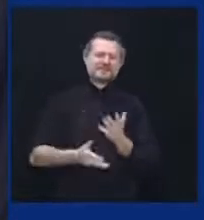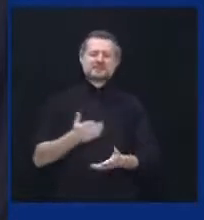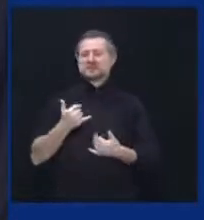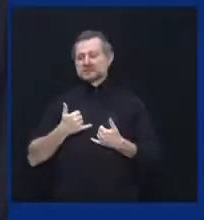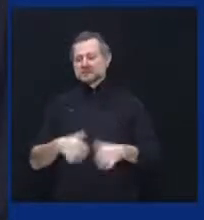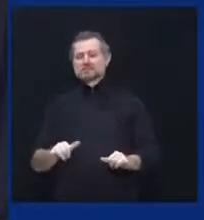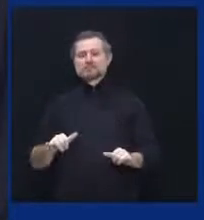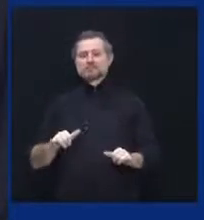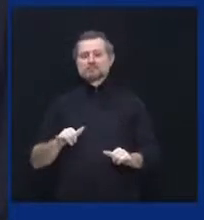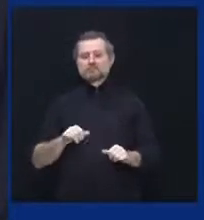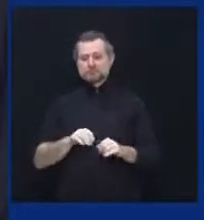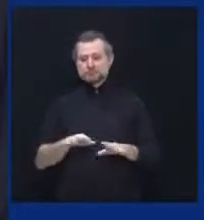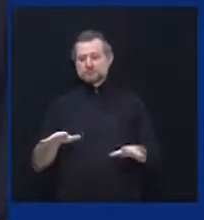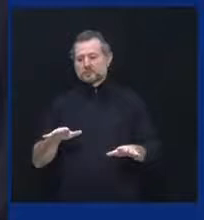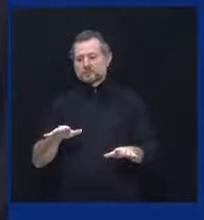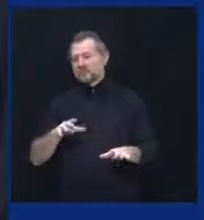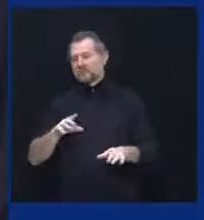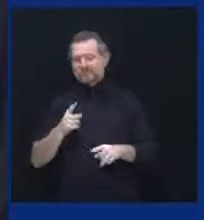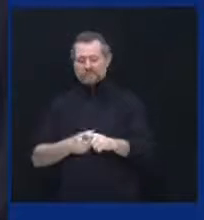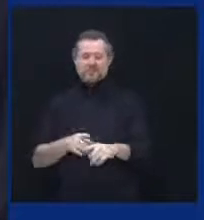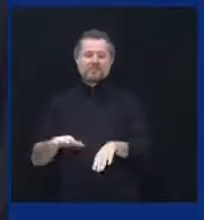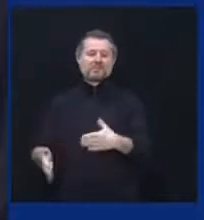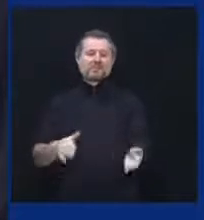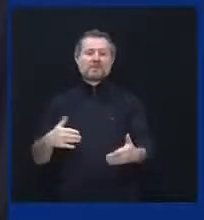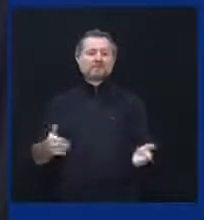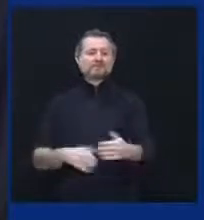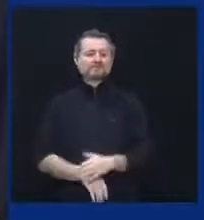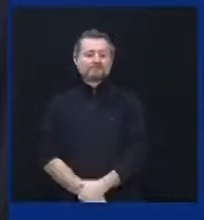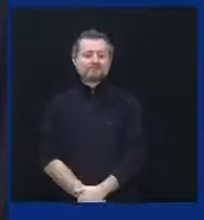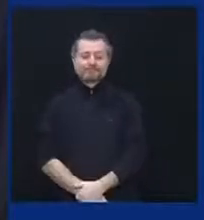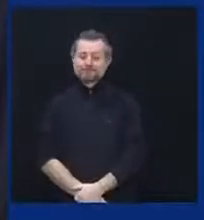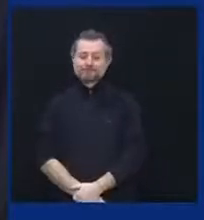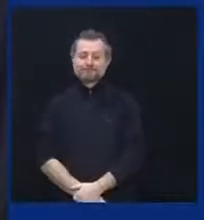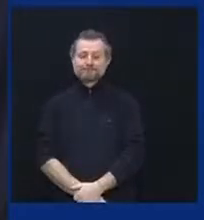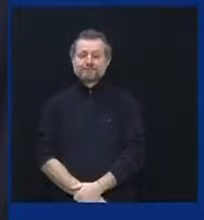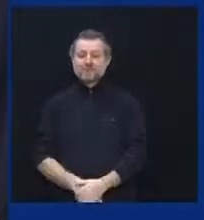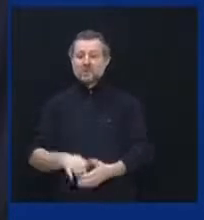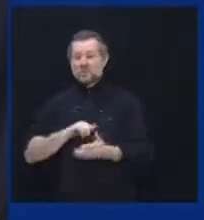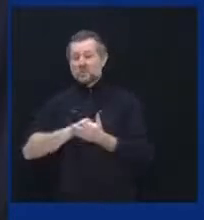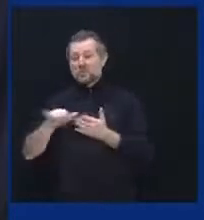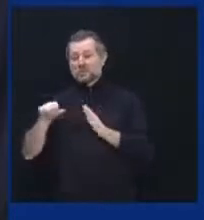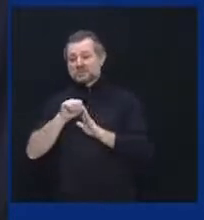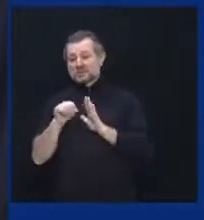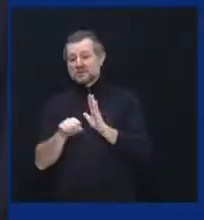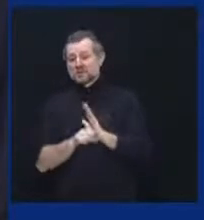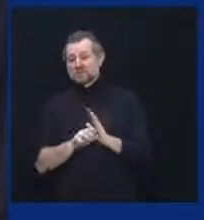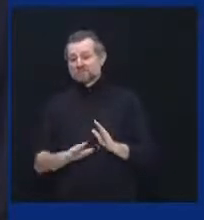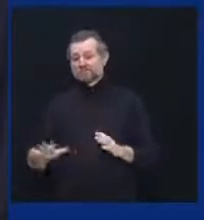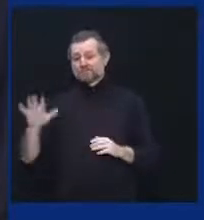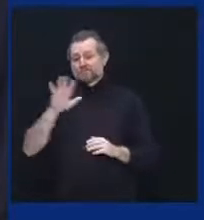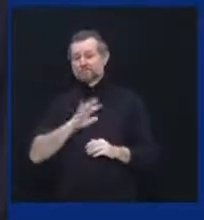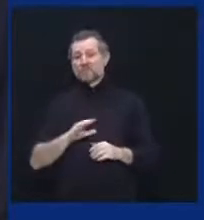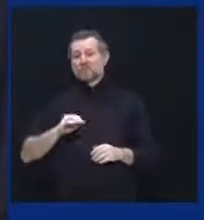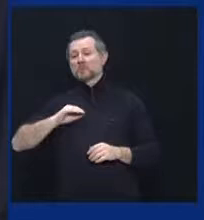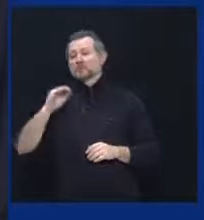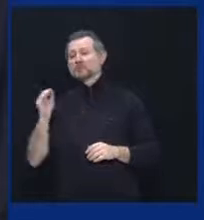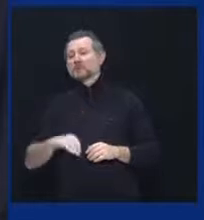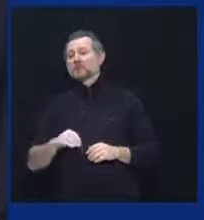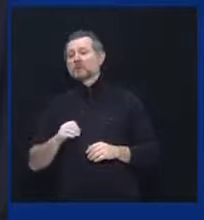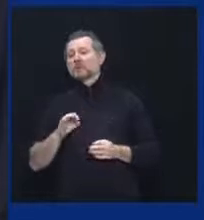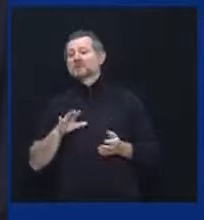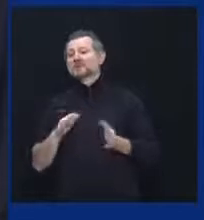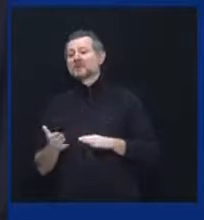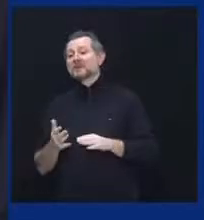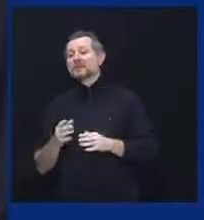If you look at New York State, we have a lower percentage of deaths in